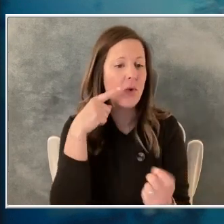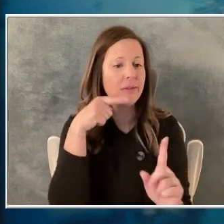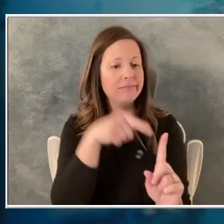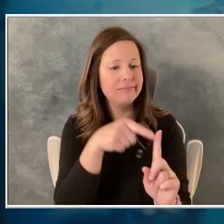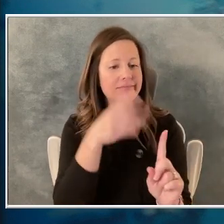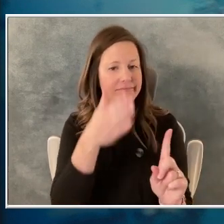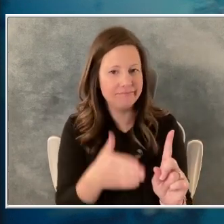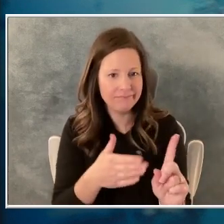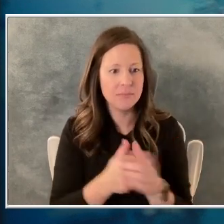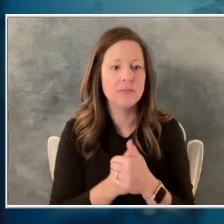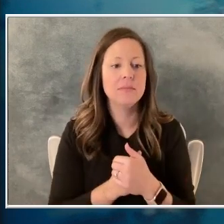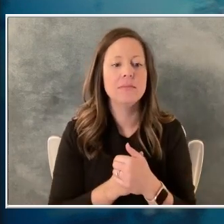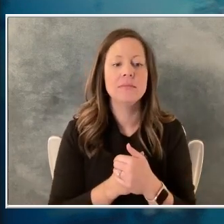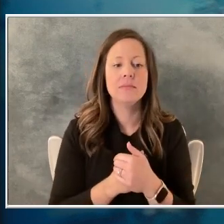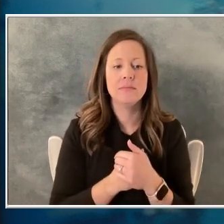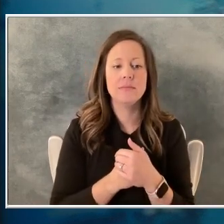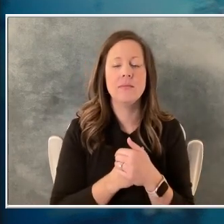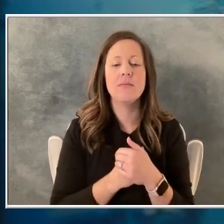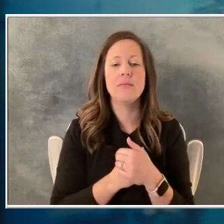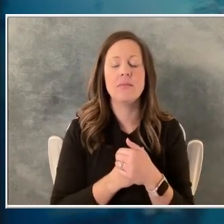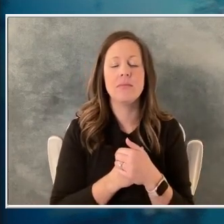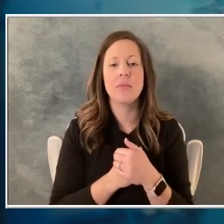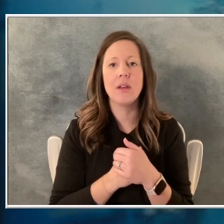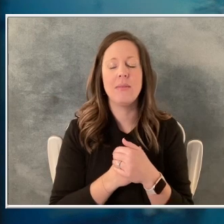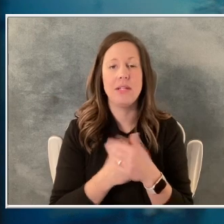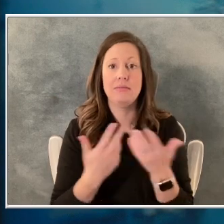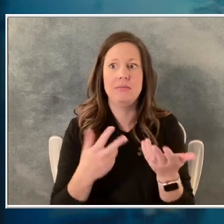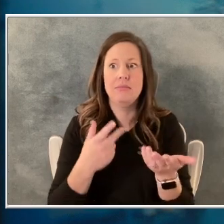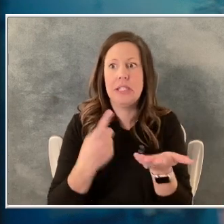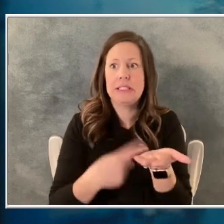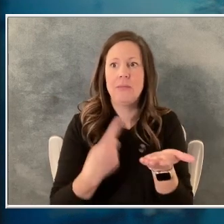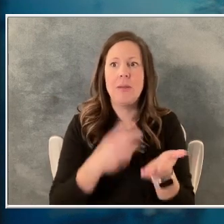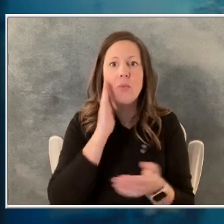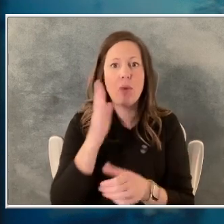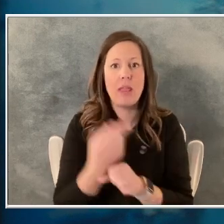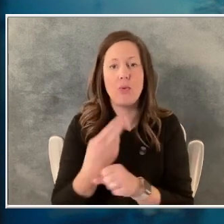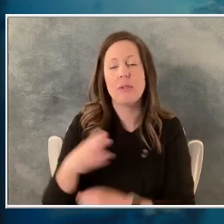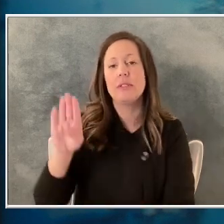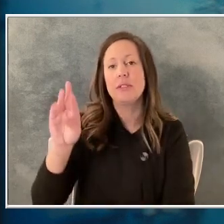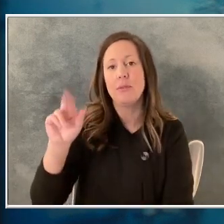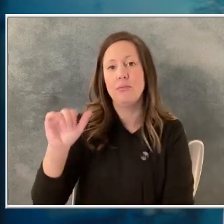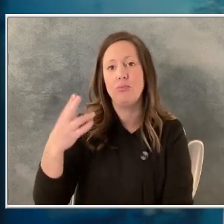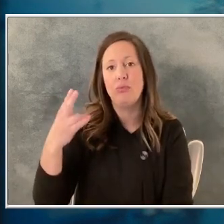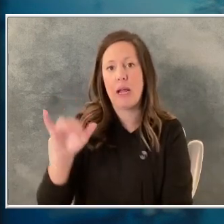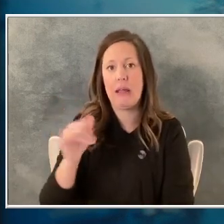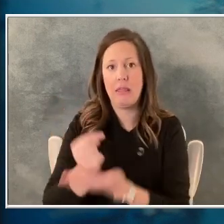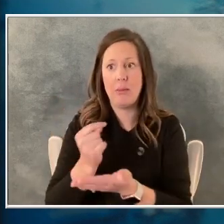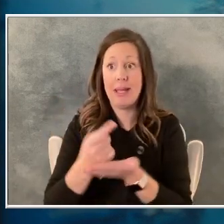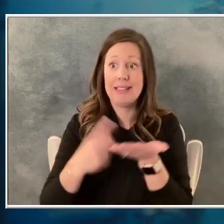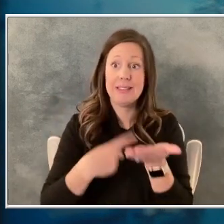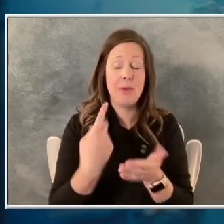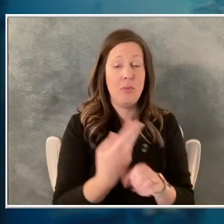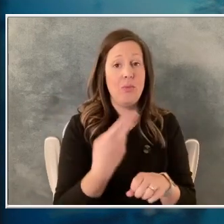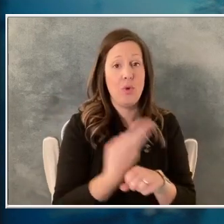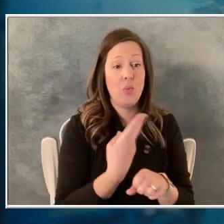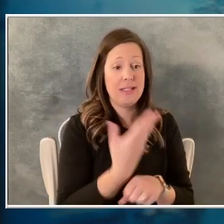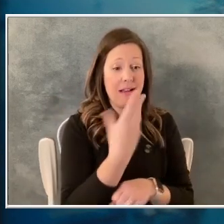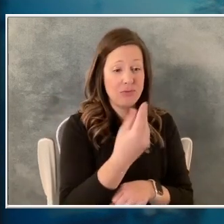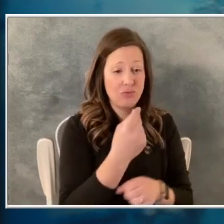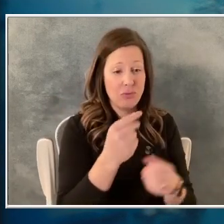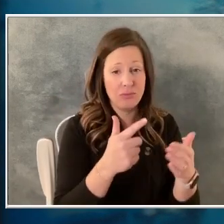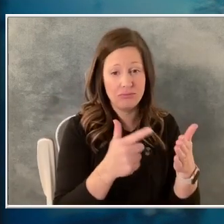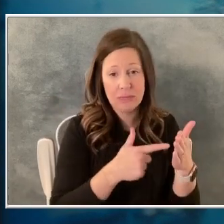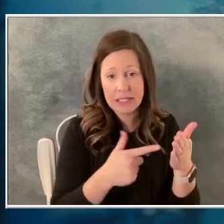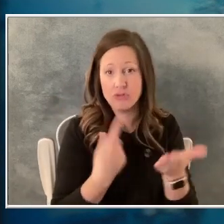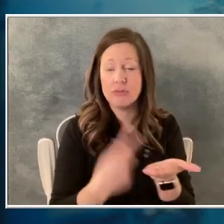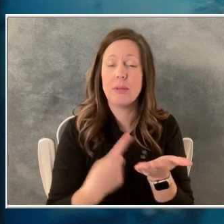Sometimes we use brachytherapy, sometimes we use external radiation, sometimes we use proton therapy. If there's metastasis,